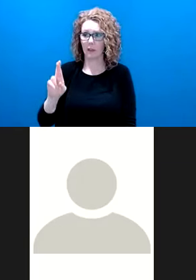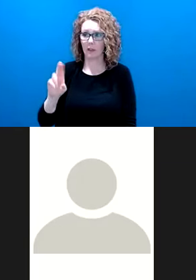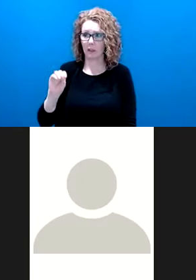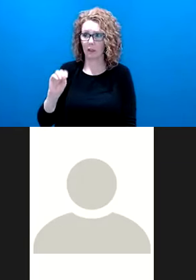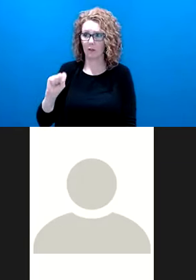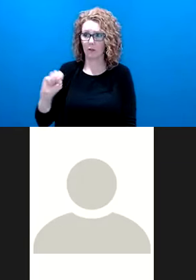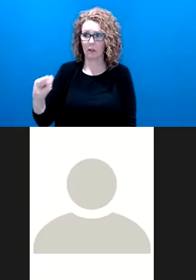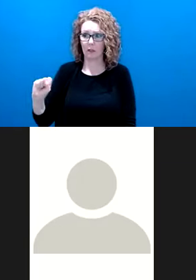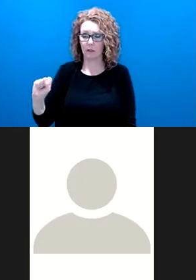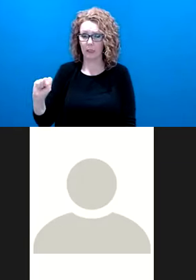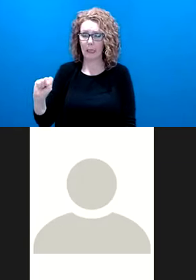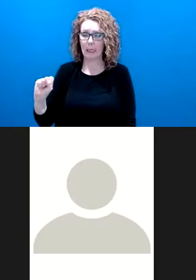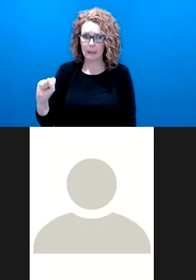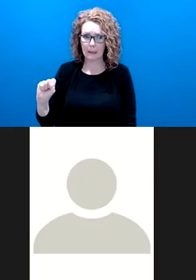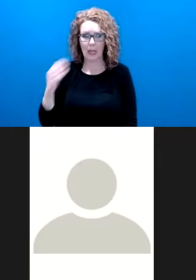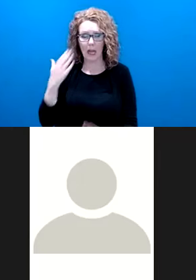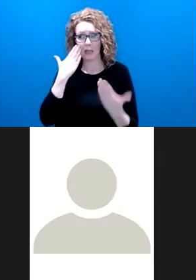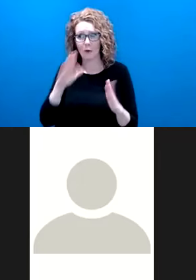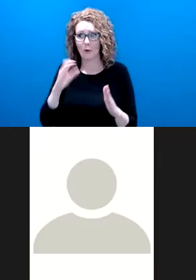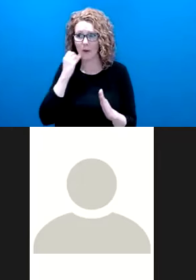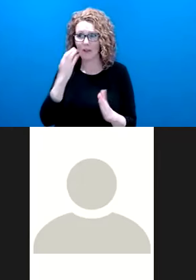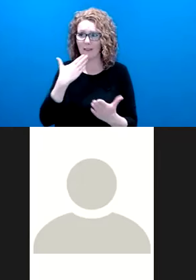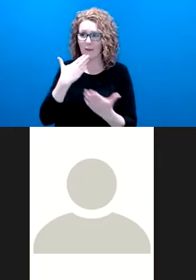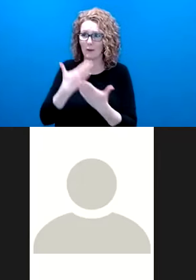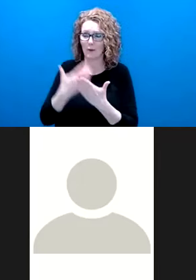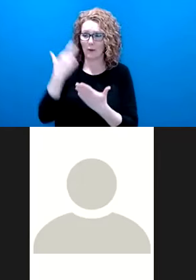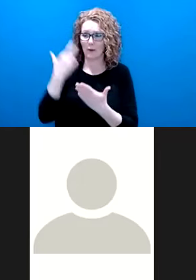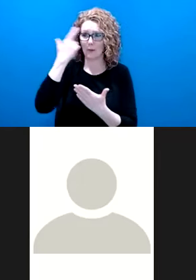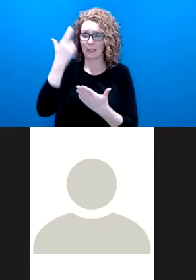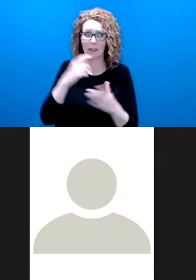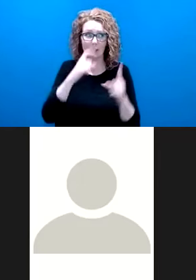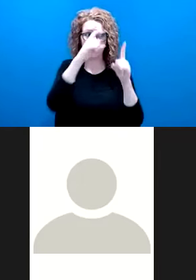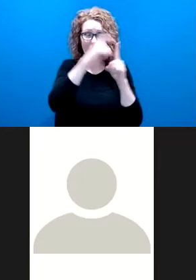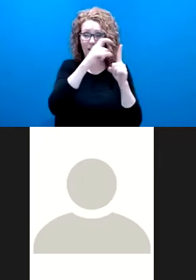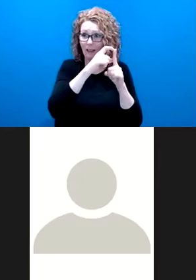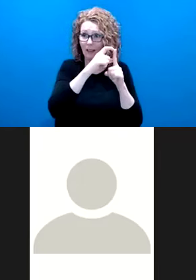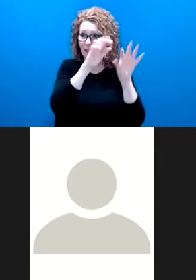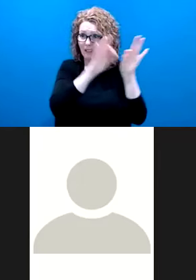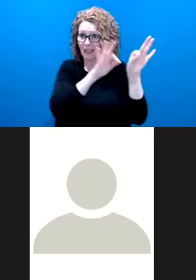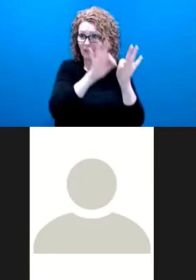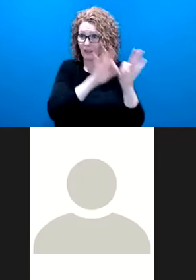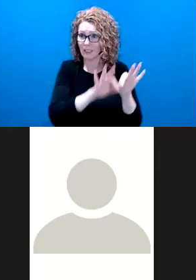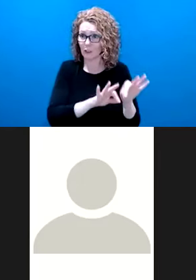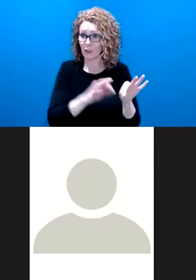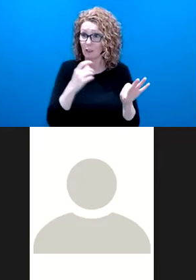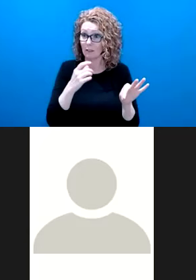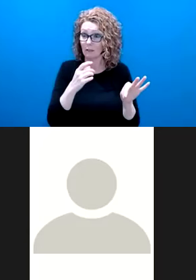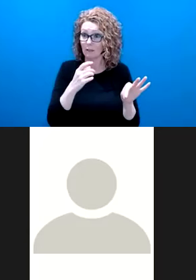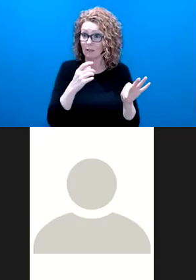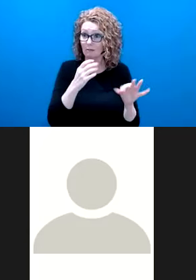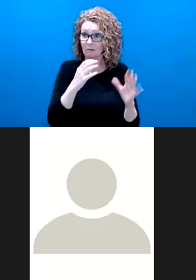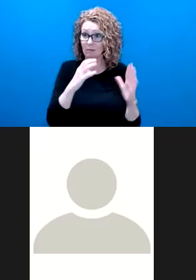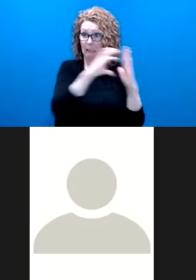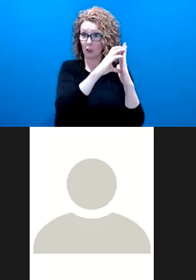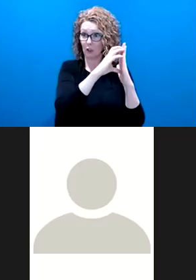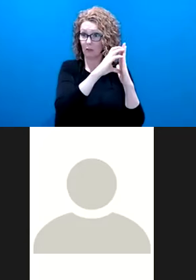I'm not sure if I have a great explanation. I mean, definition sections for our rules are